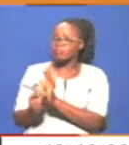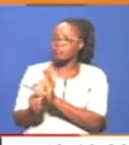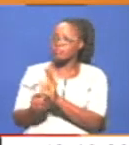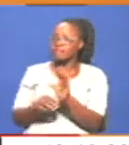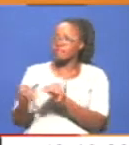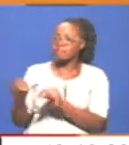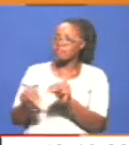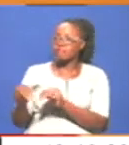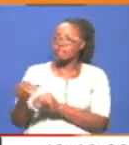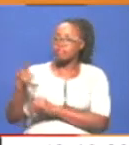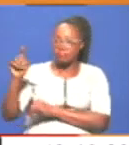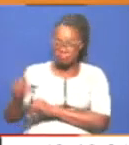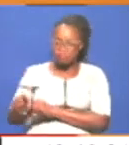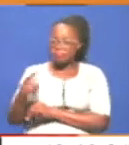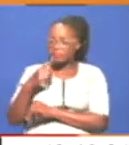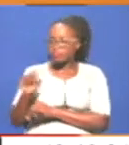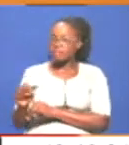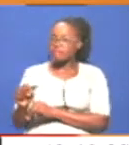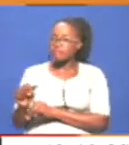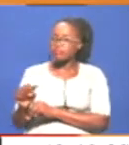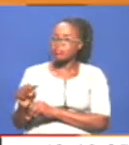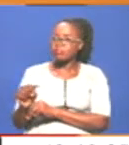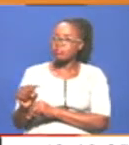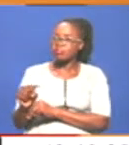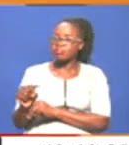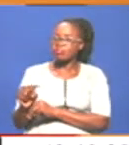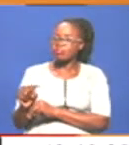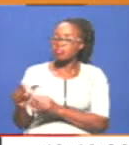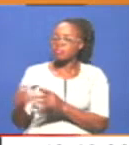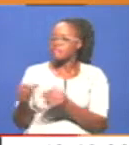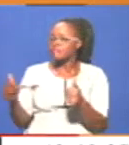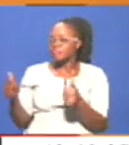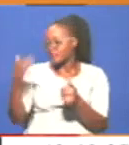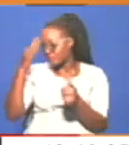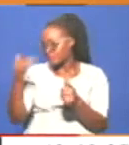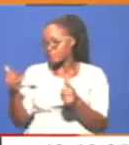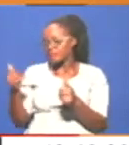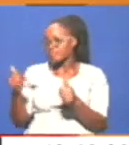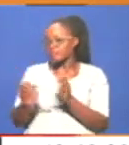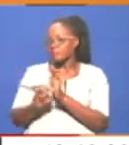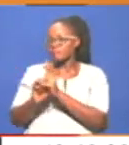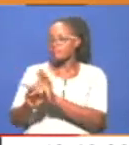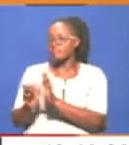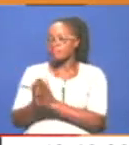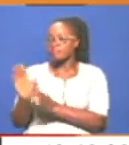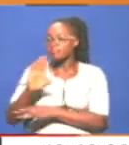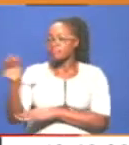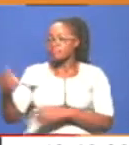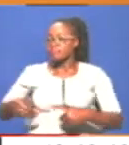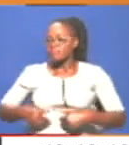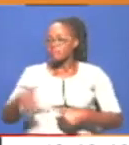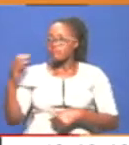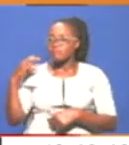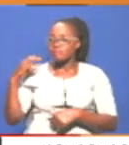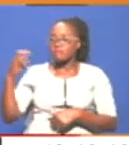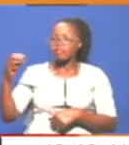have to manage. So far, it's actually worked quite well because, for example, the African Youth Championships this year were